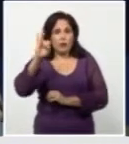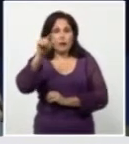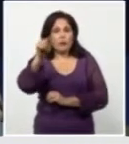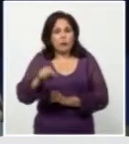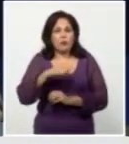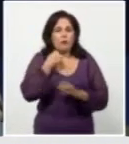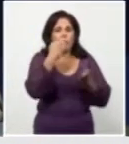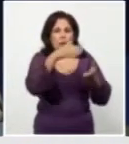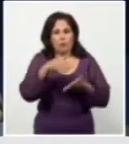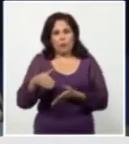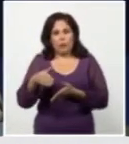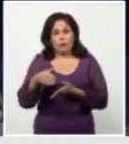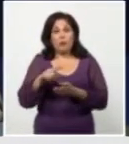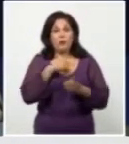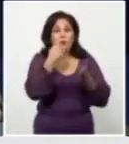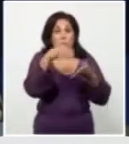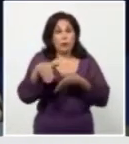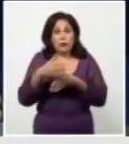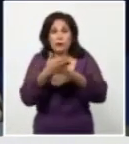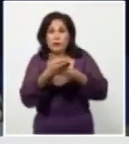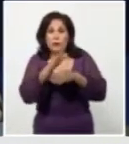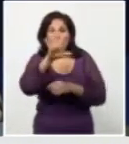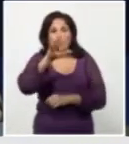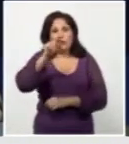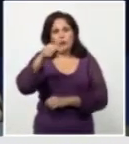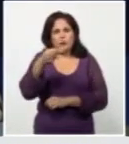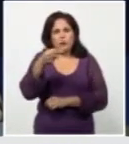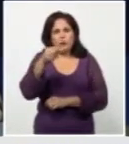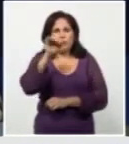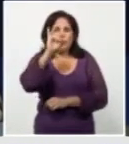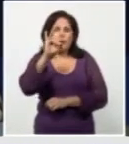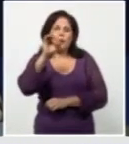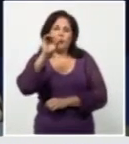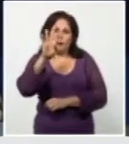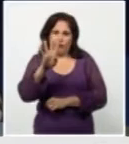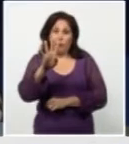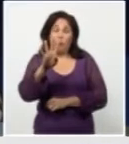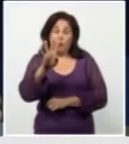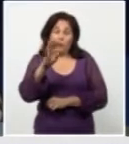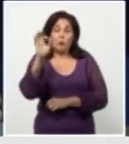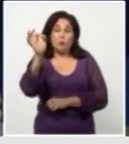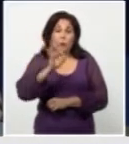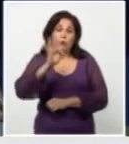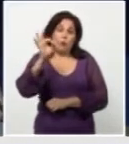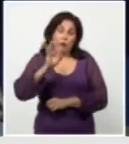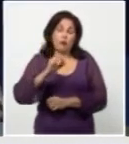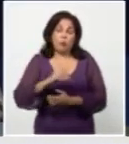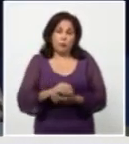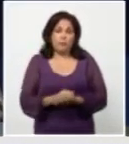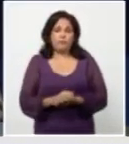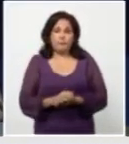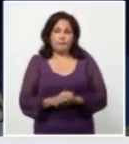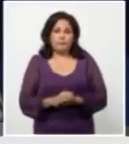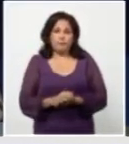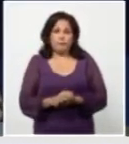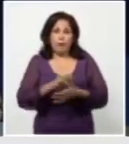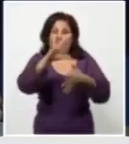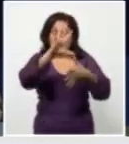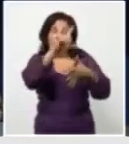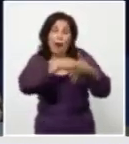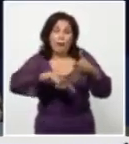lo cual da una letalidad The region of the Americas diagnosed 74%. yesterday La región de las